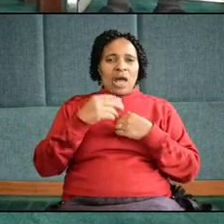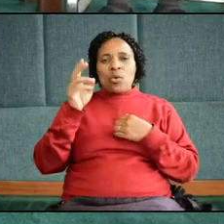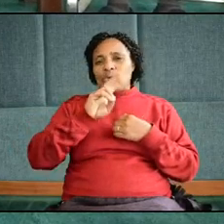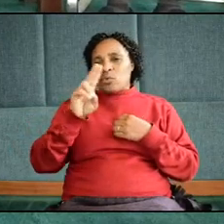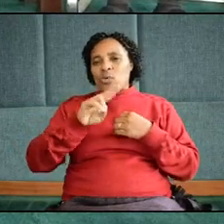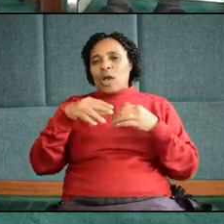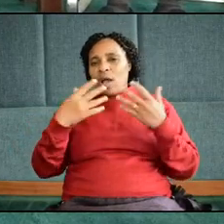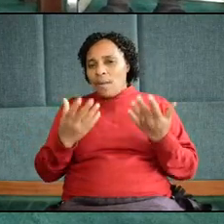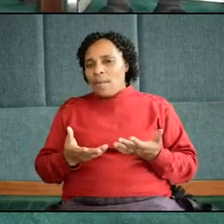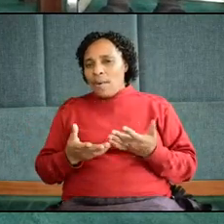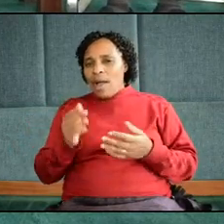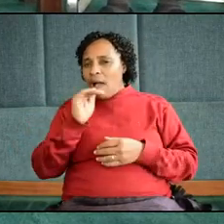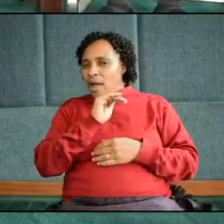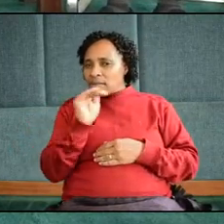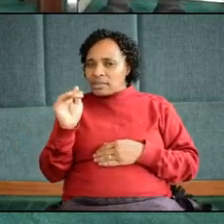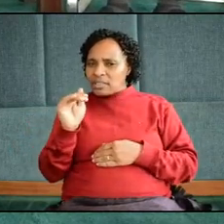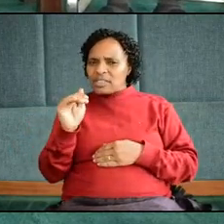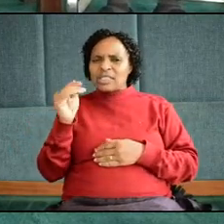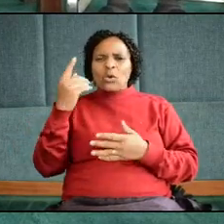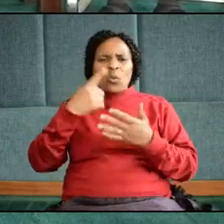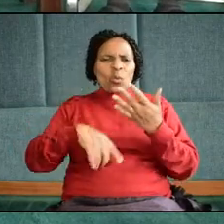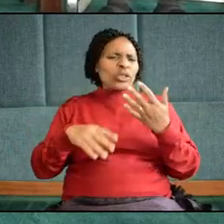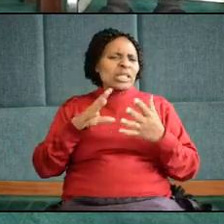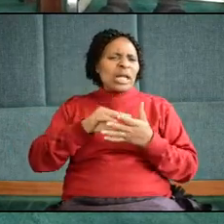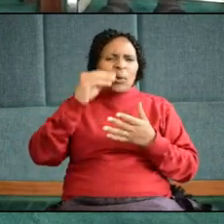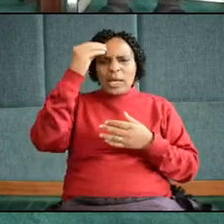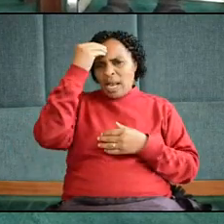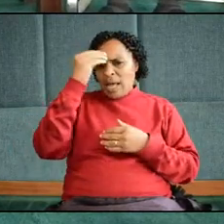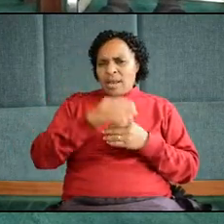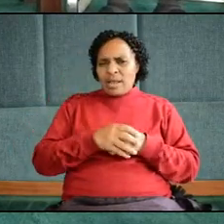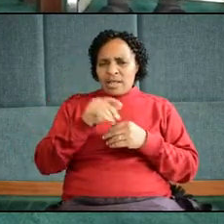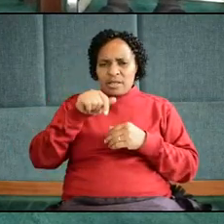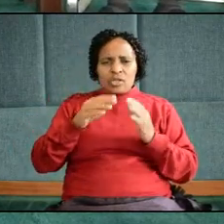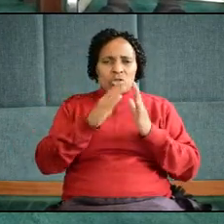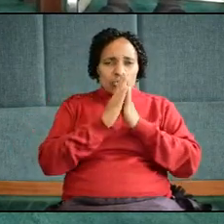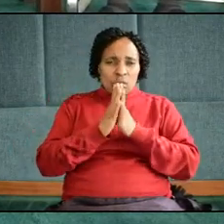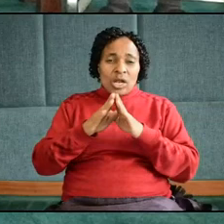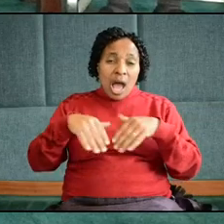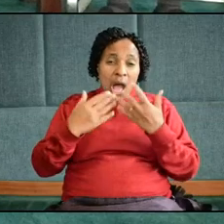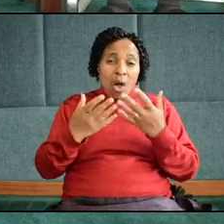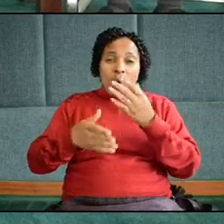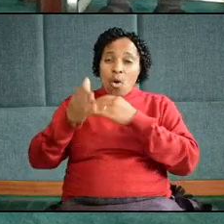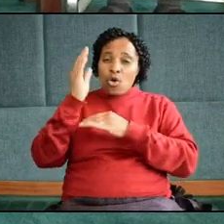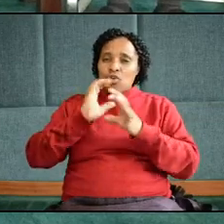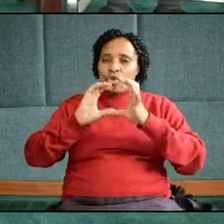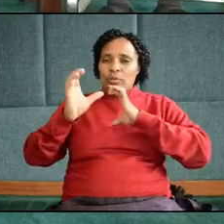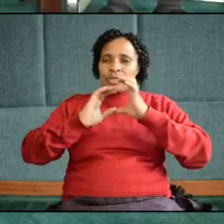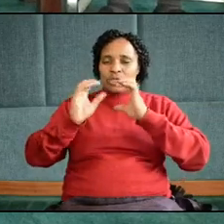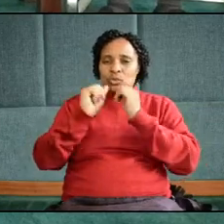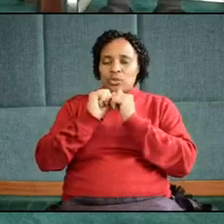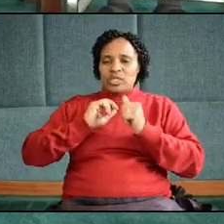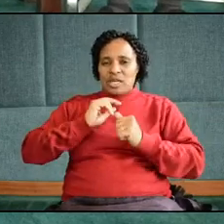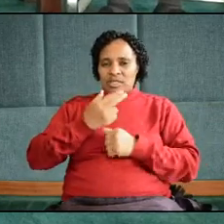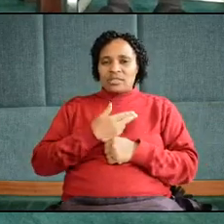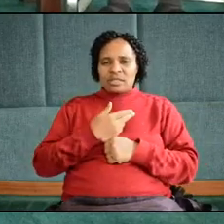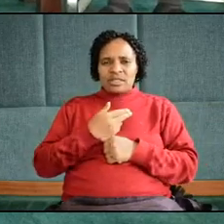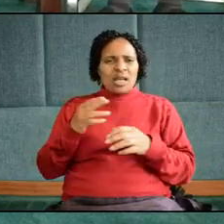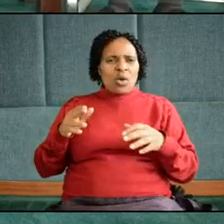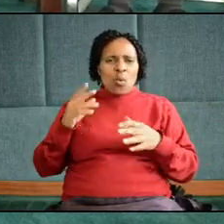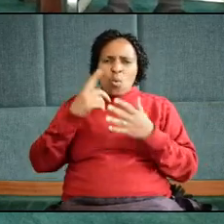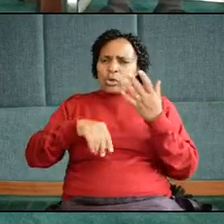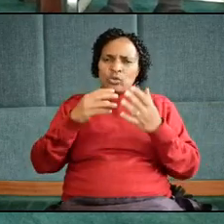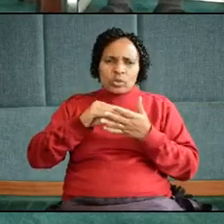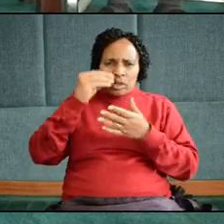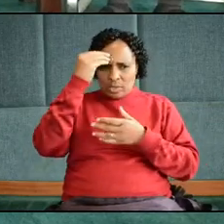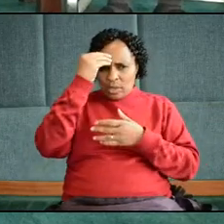at it and ask, what can we learn from this story on how God communicates with us? What can we